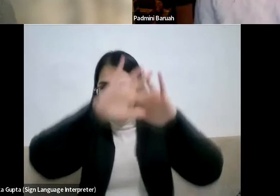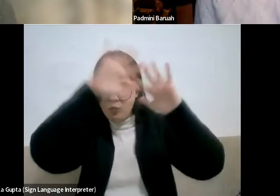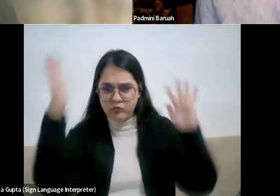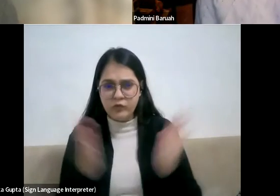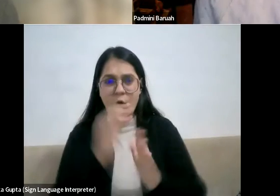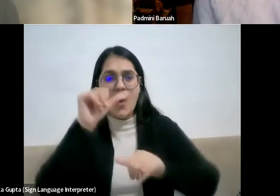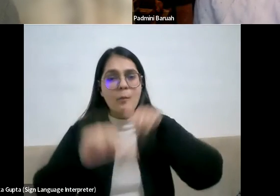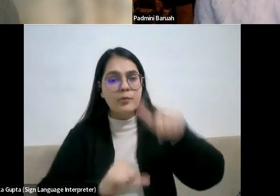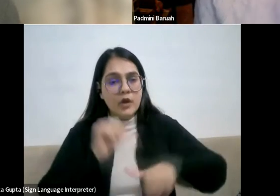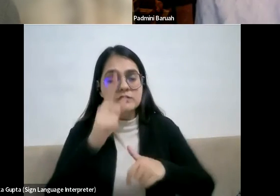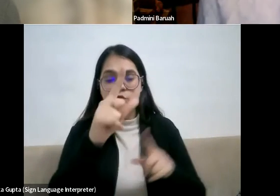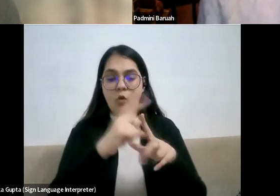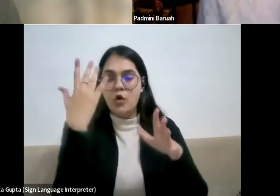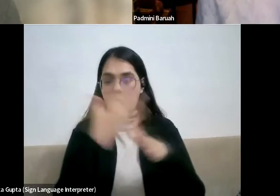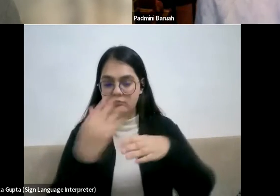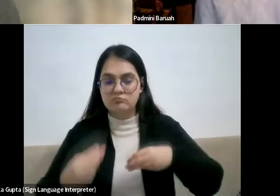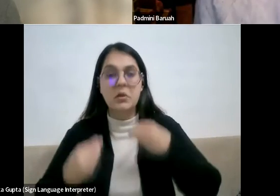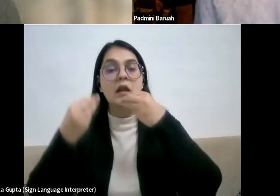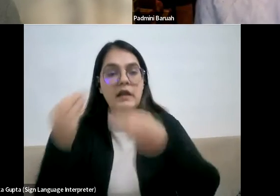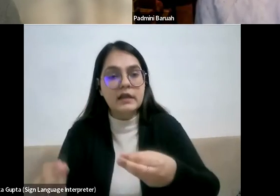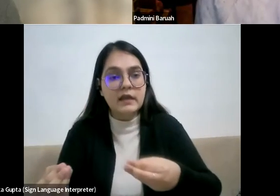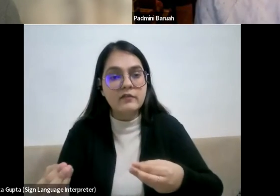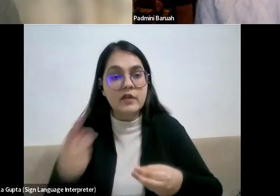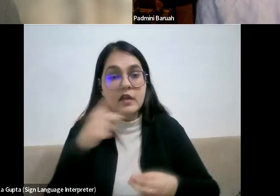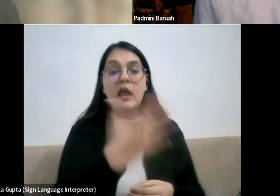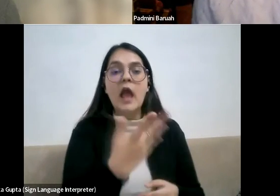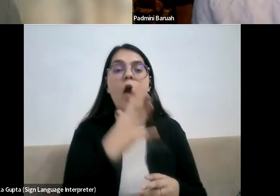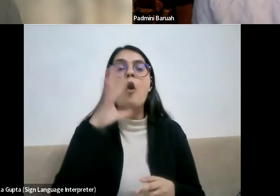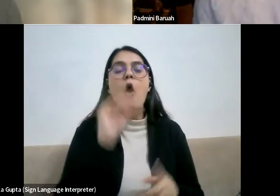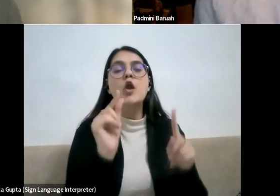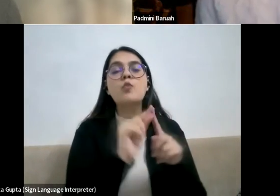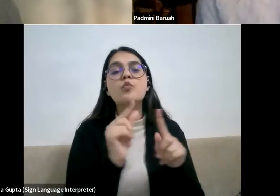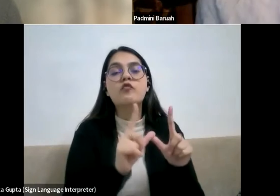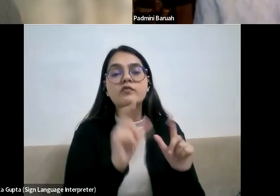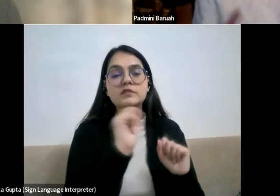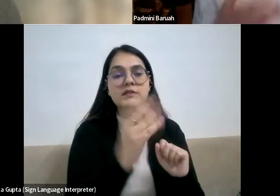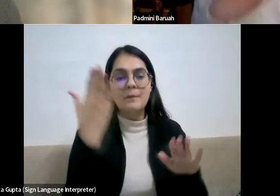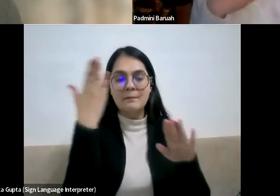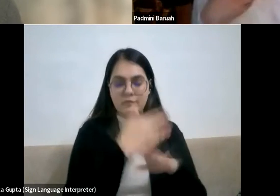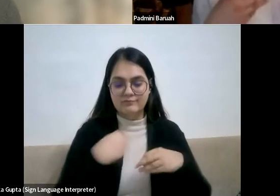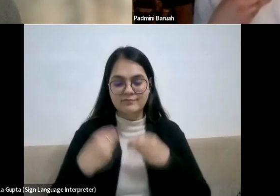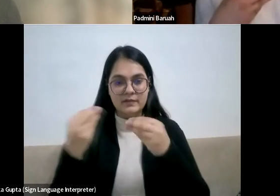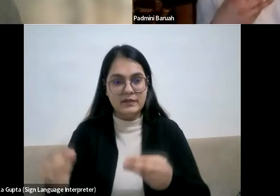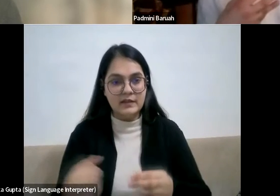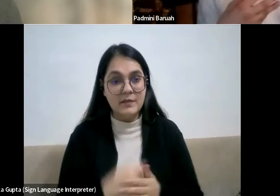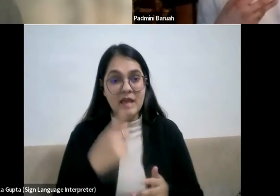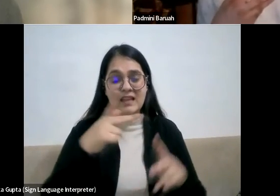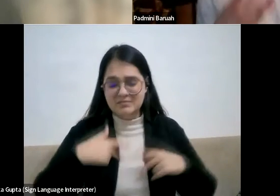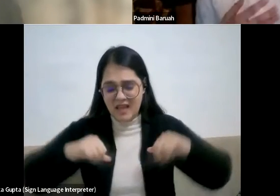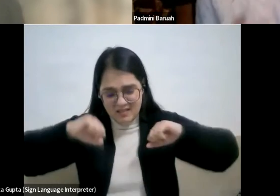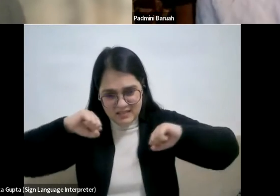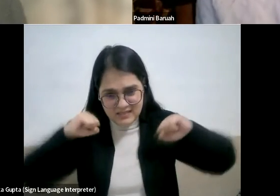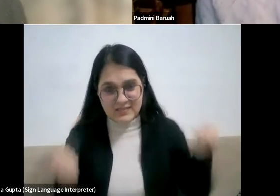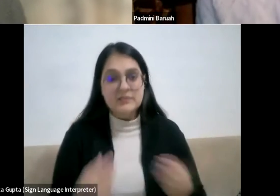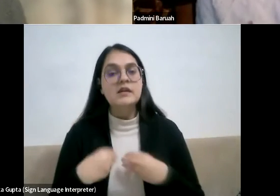putting out your documents, because those are the primary proof that you need to present before tribunal, the amount of energy and effort that people